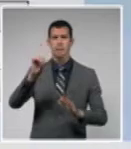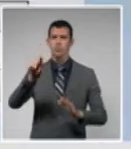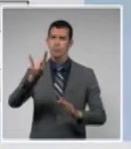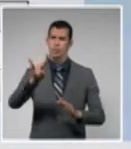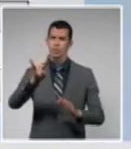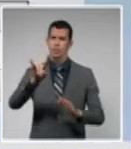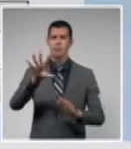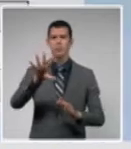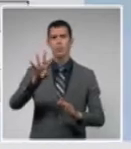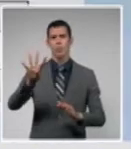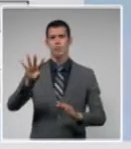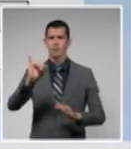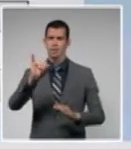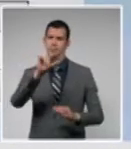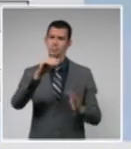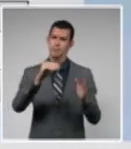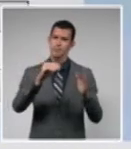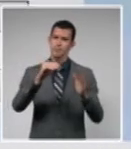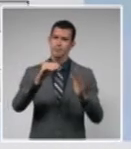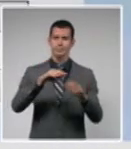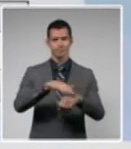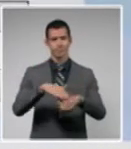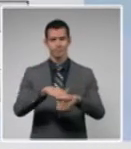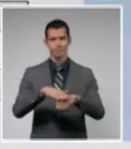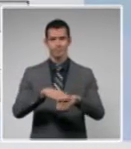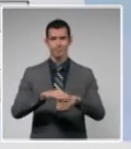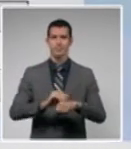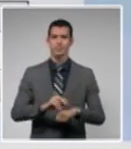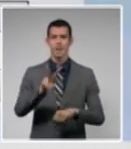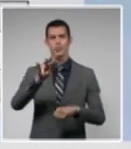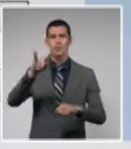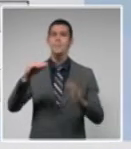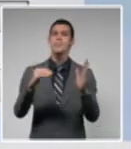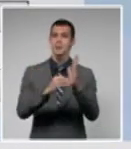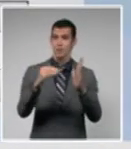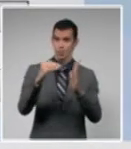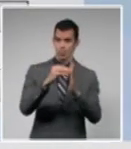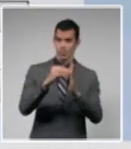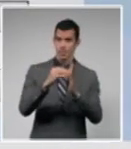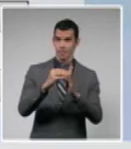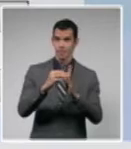4,184 people died of the virus, for a total of